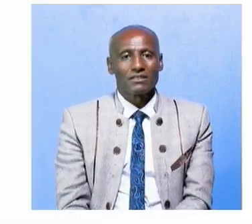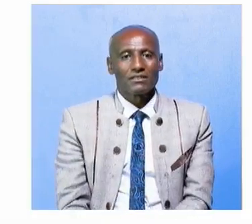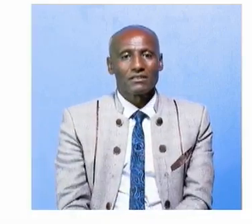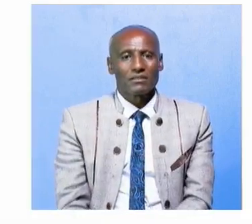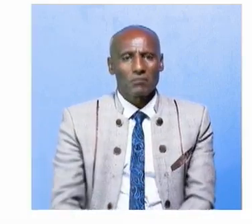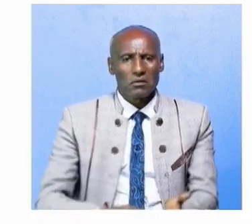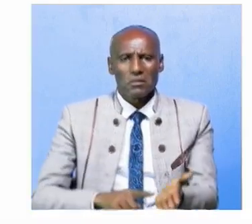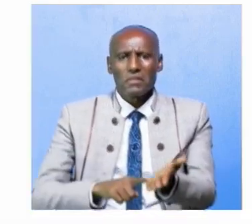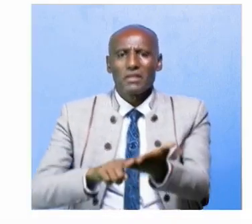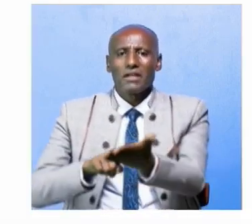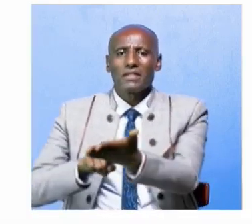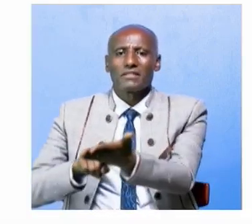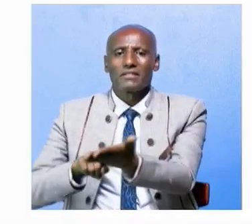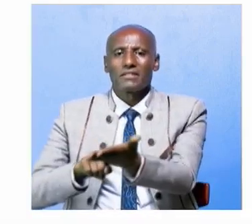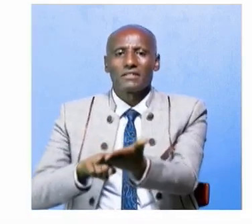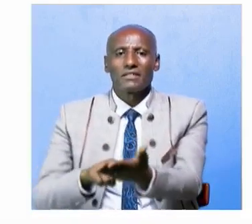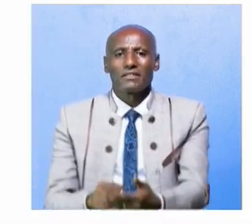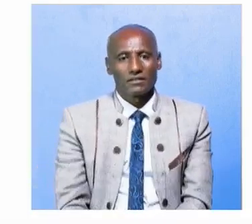this?